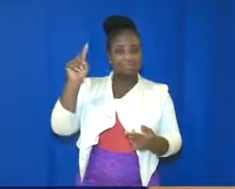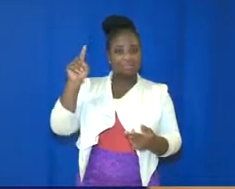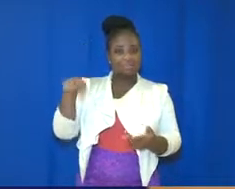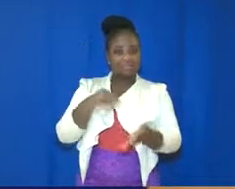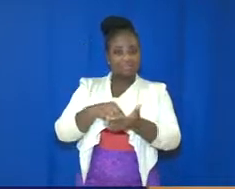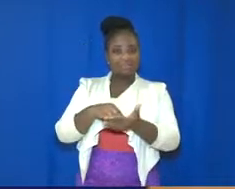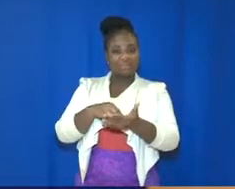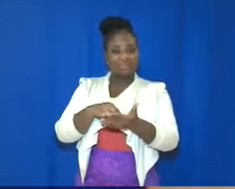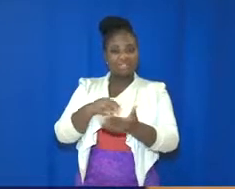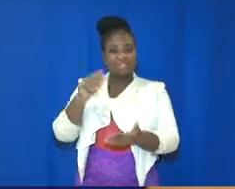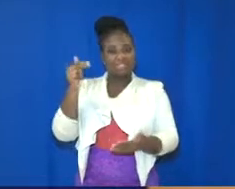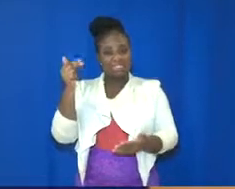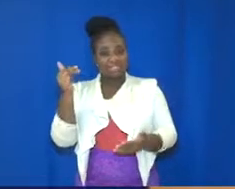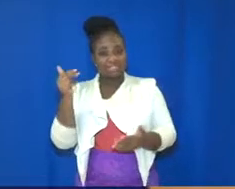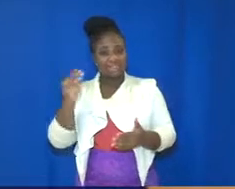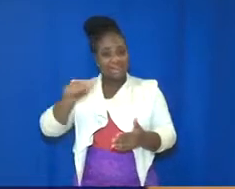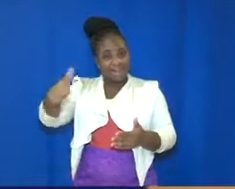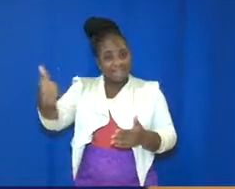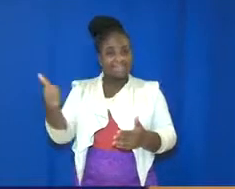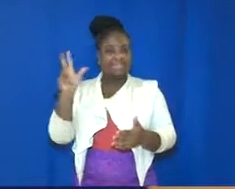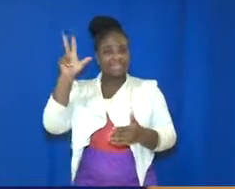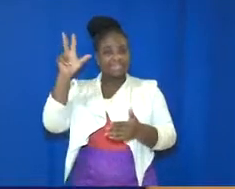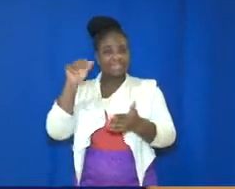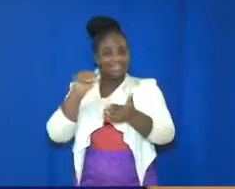1,413. The other